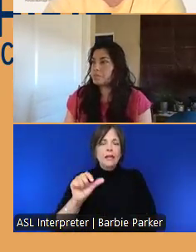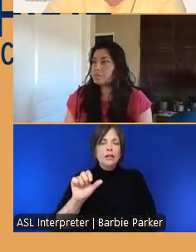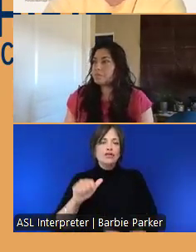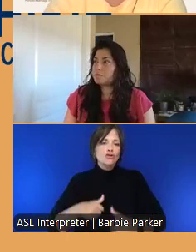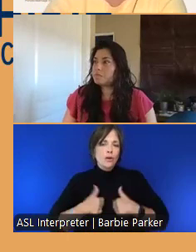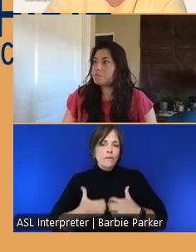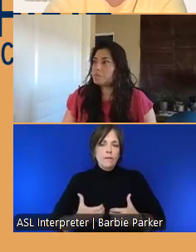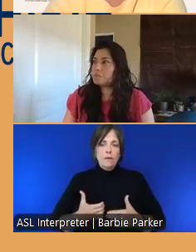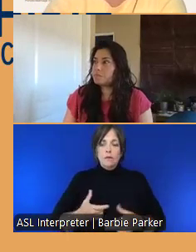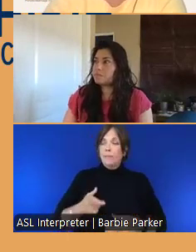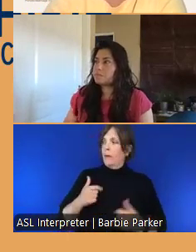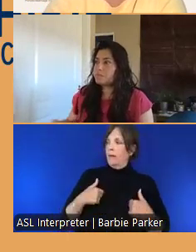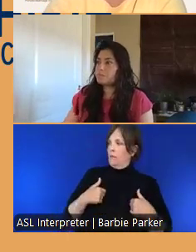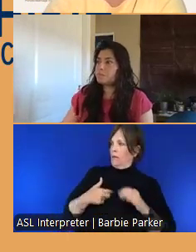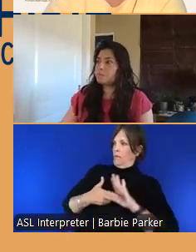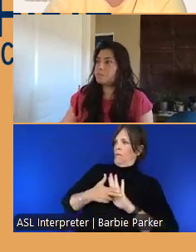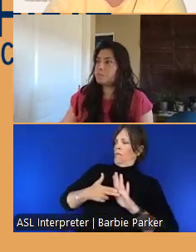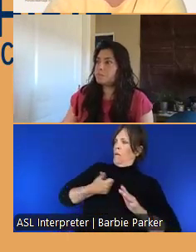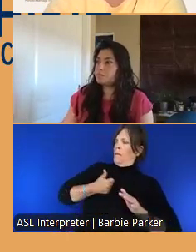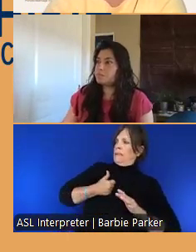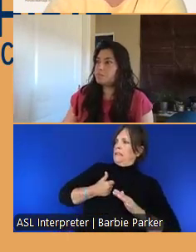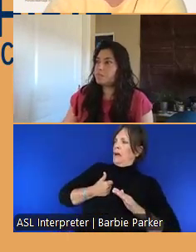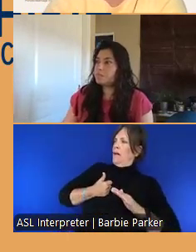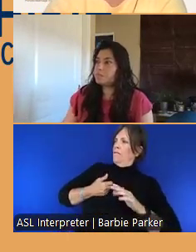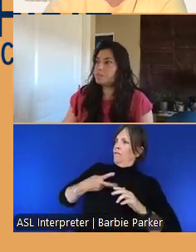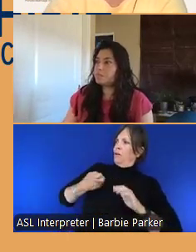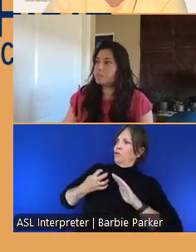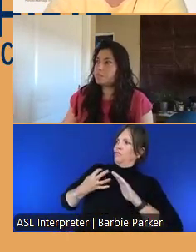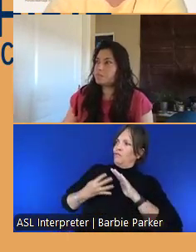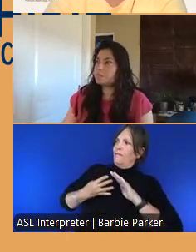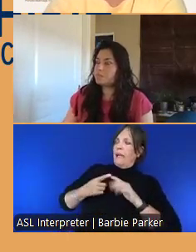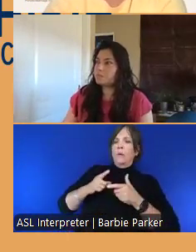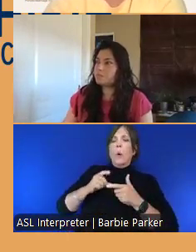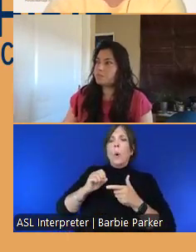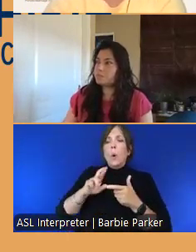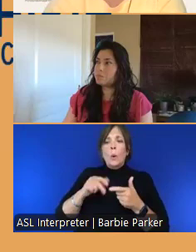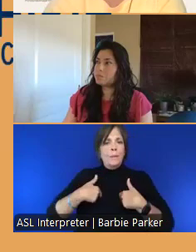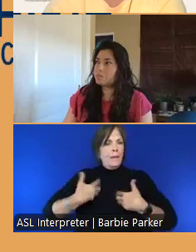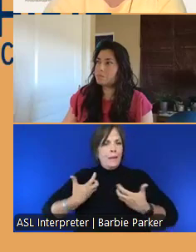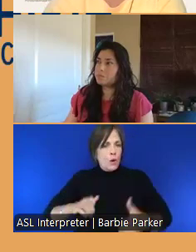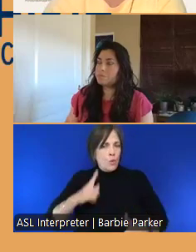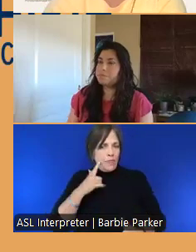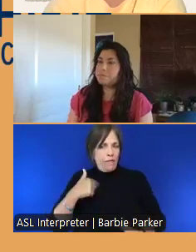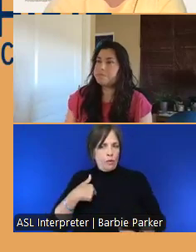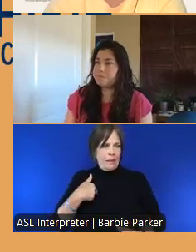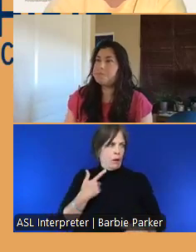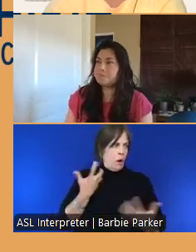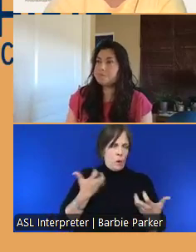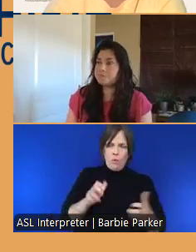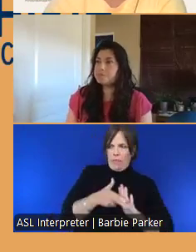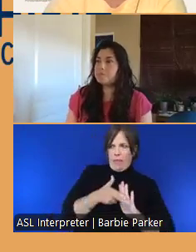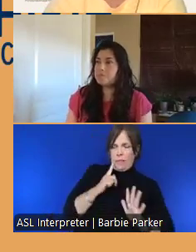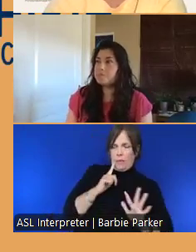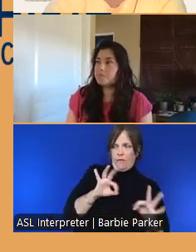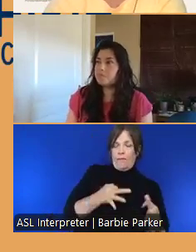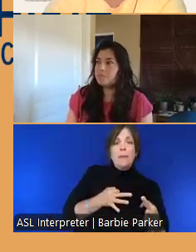situation as trafficking, they may not want that for themselves or their family, it is helpful